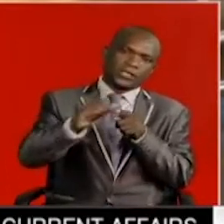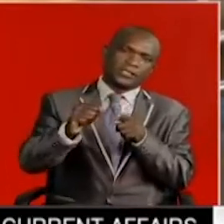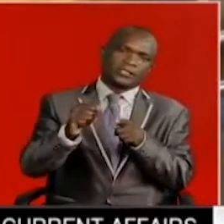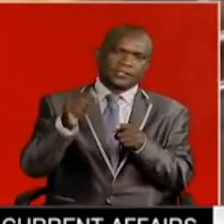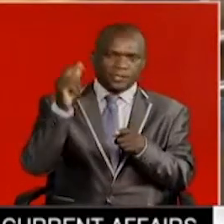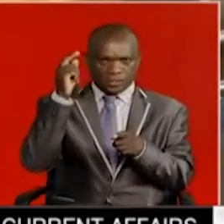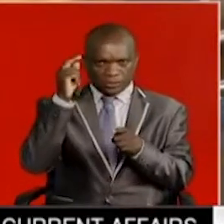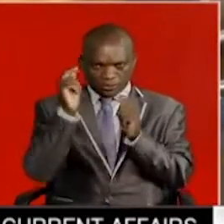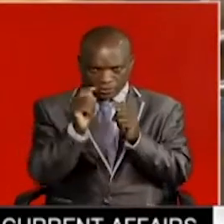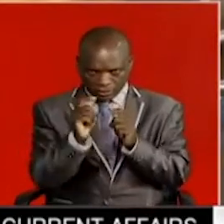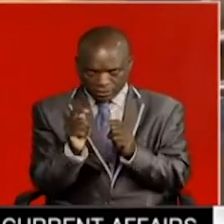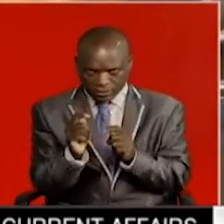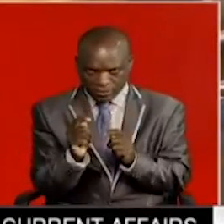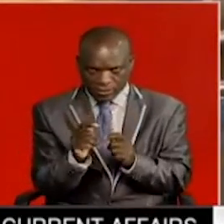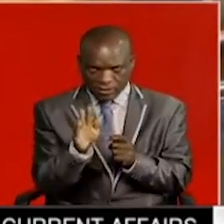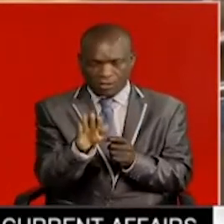Madam President,